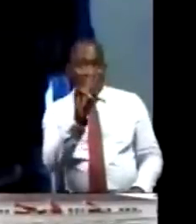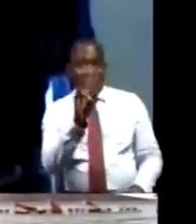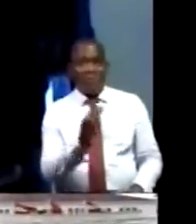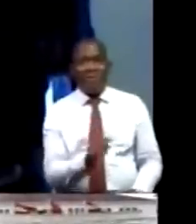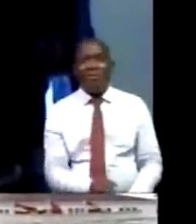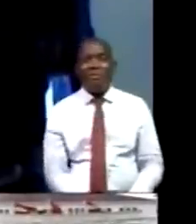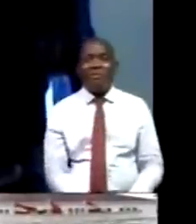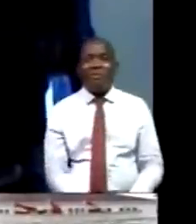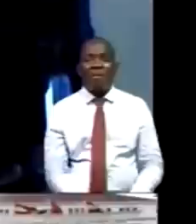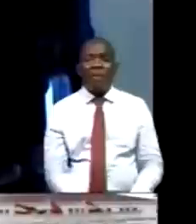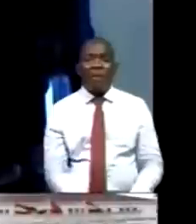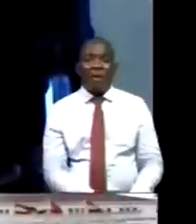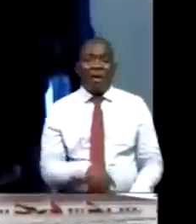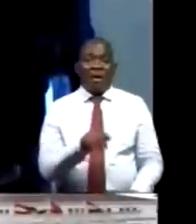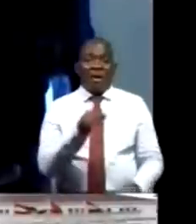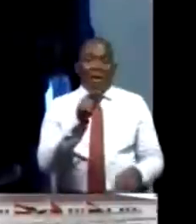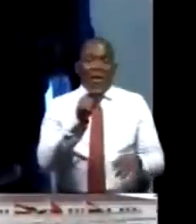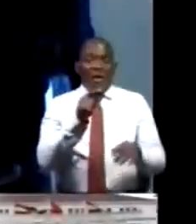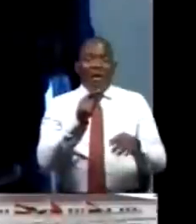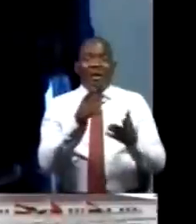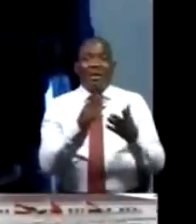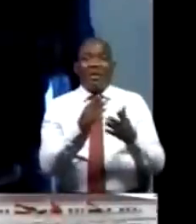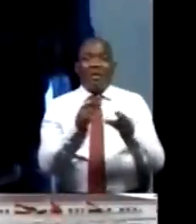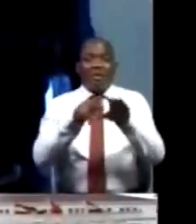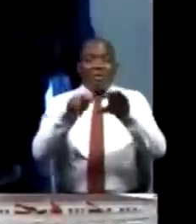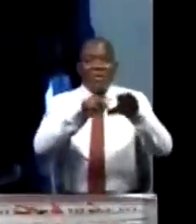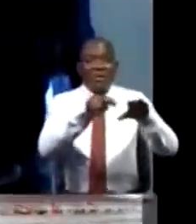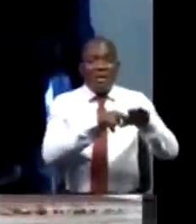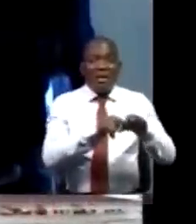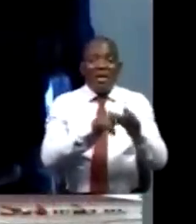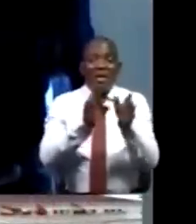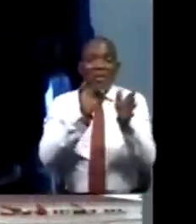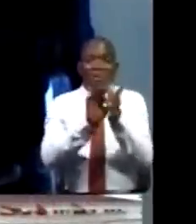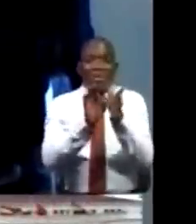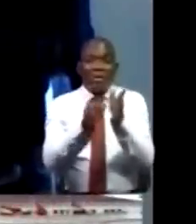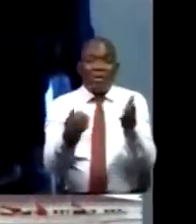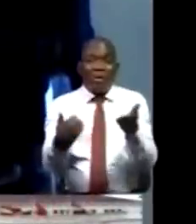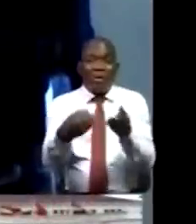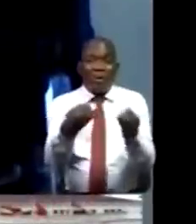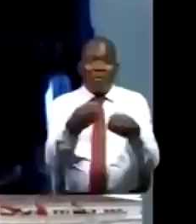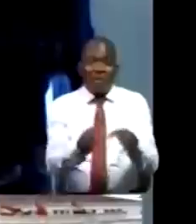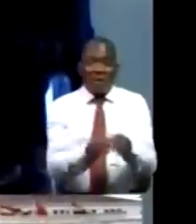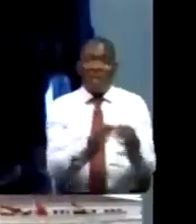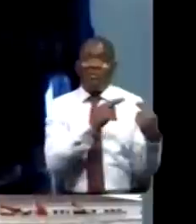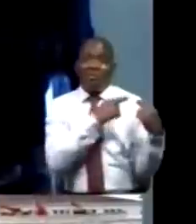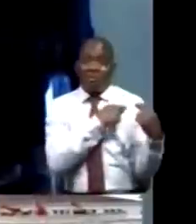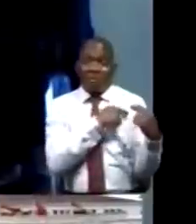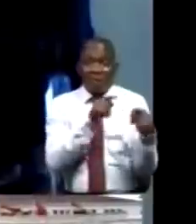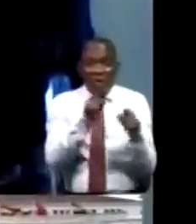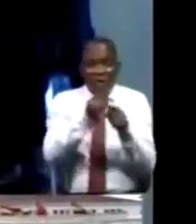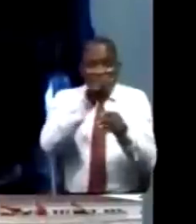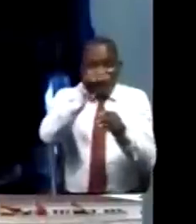CI 127, the functions of the regional collation officer. No, I'm not talking about as spelled